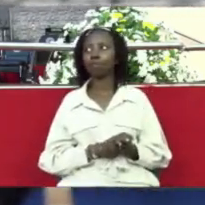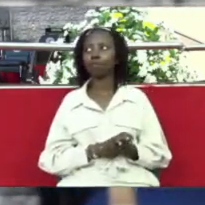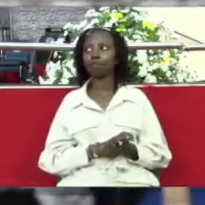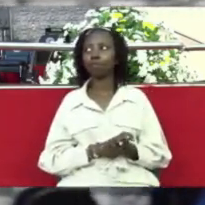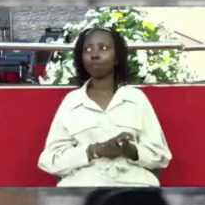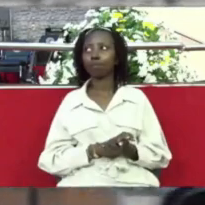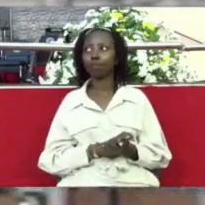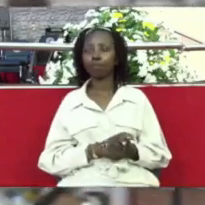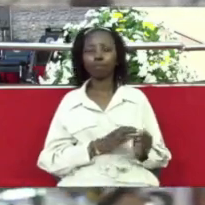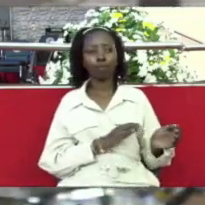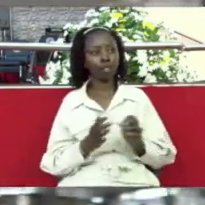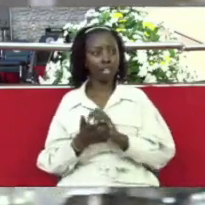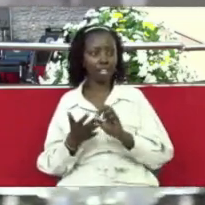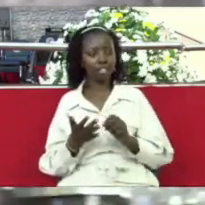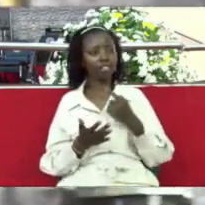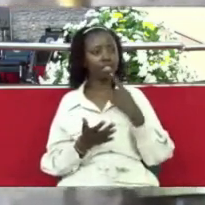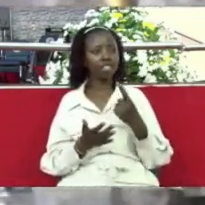I need to reverse the